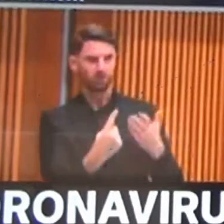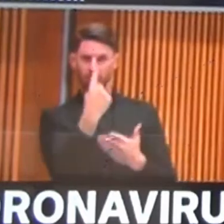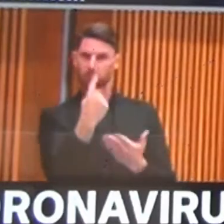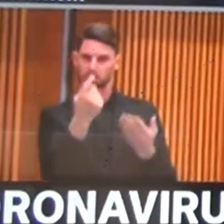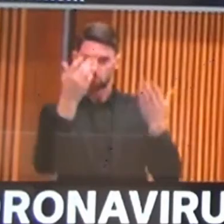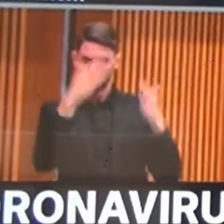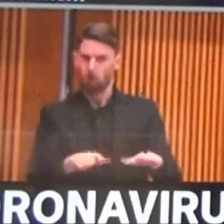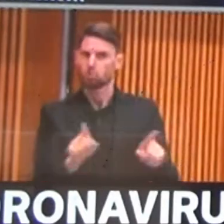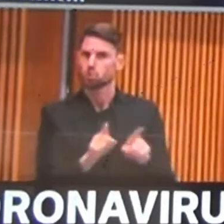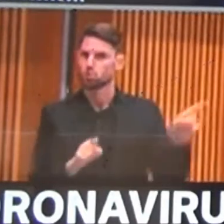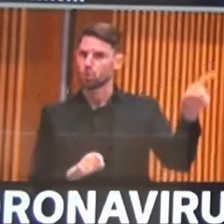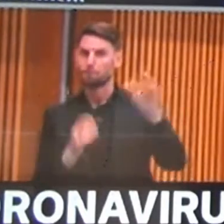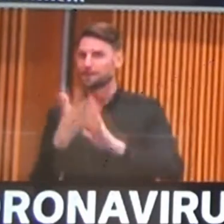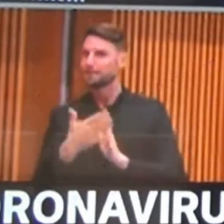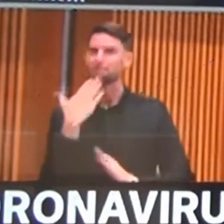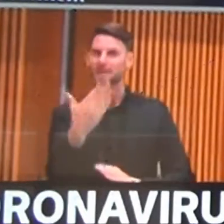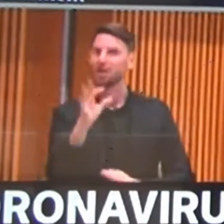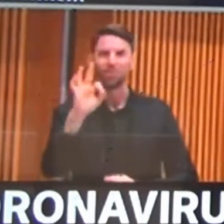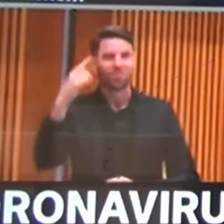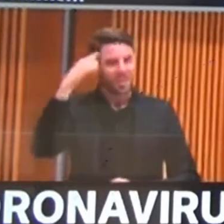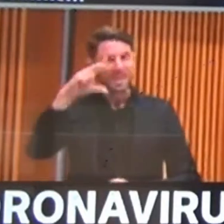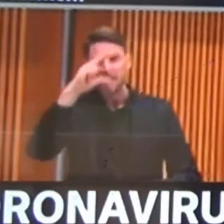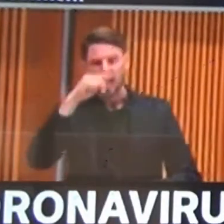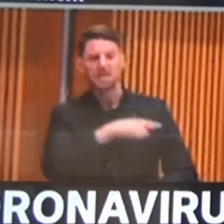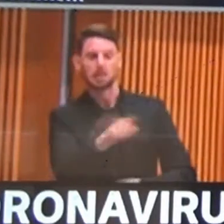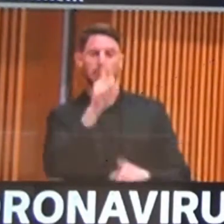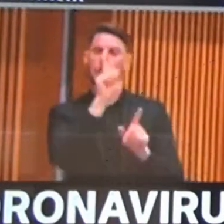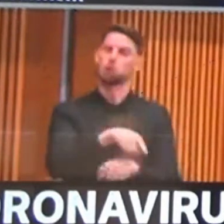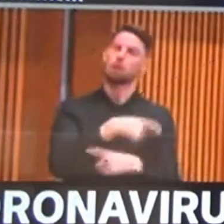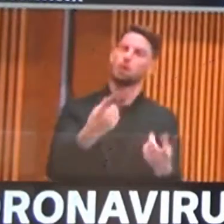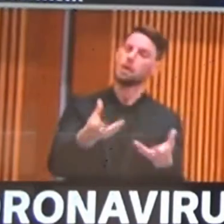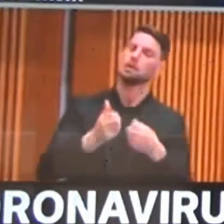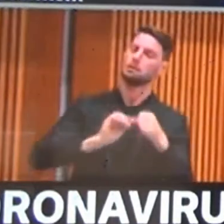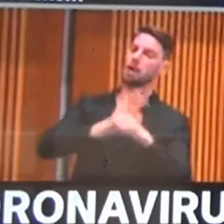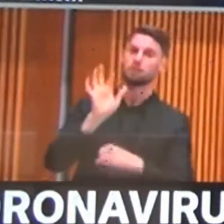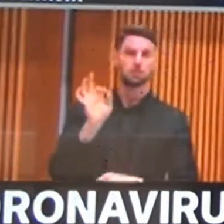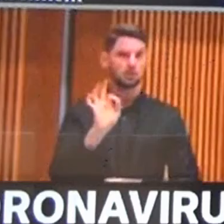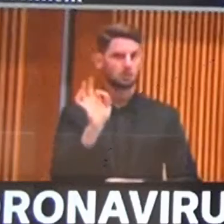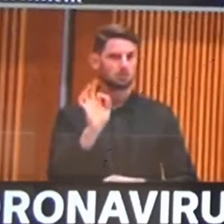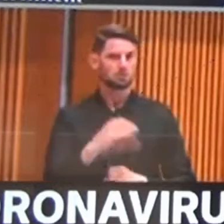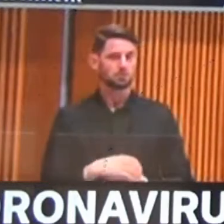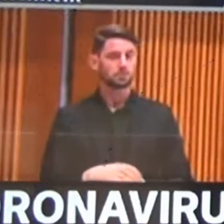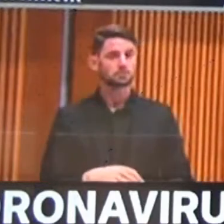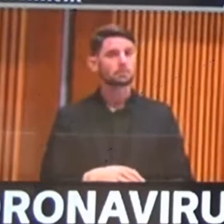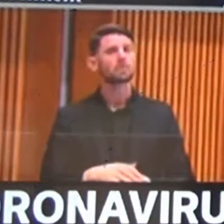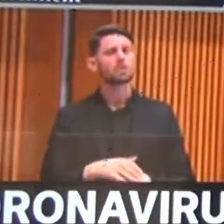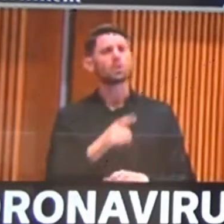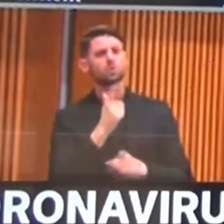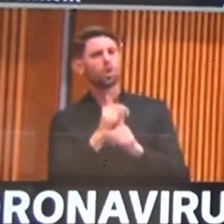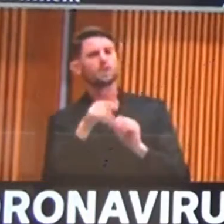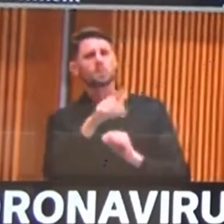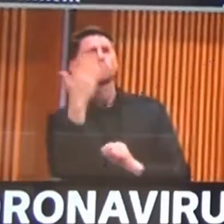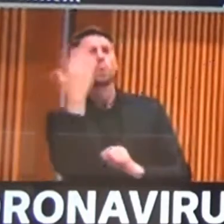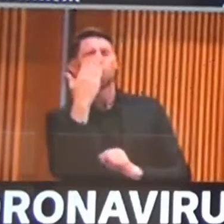impact. In the school situation, part of the debate has been about the safety of children at school